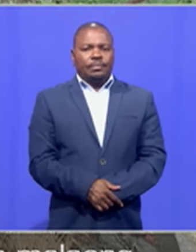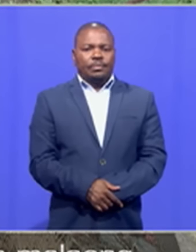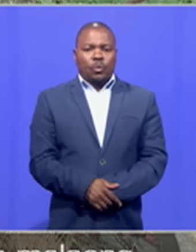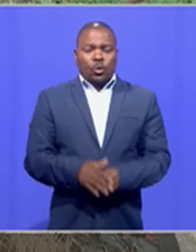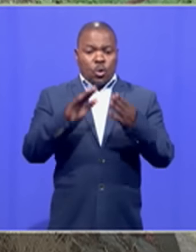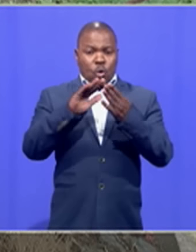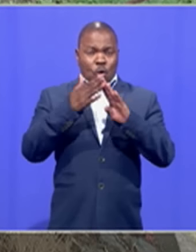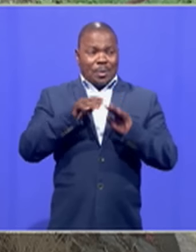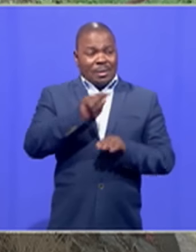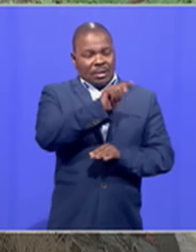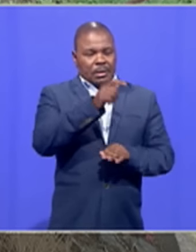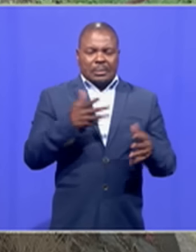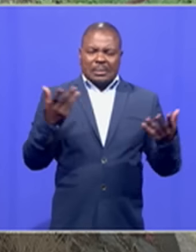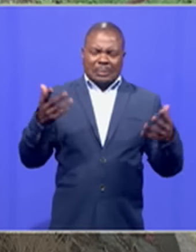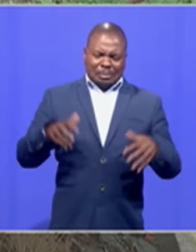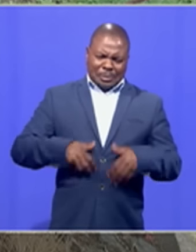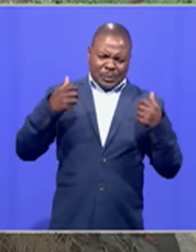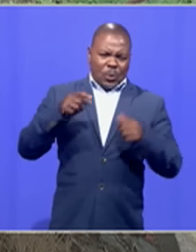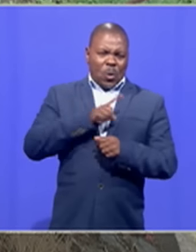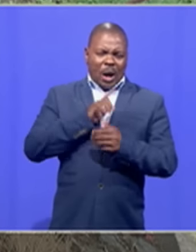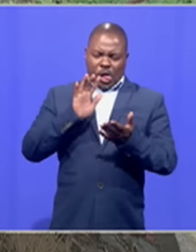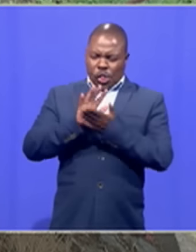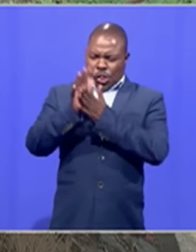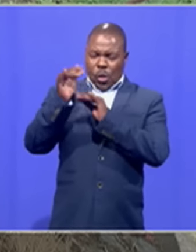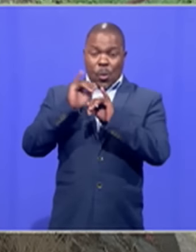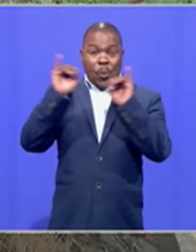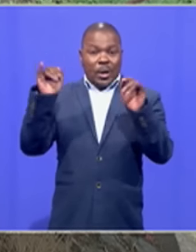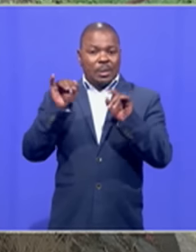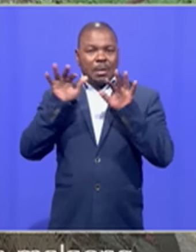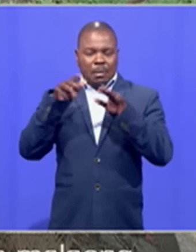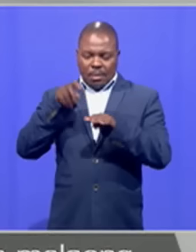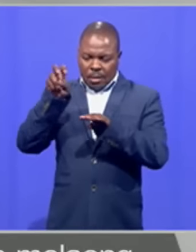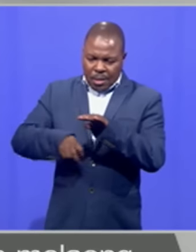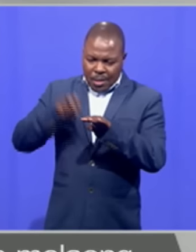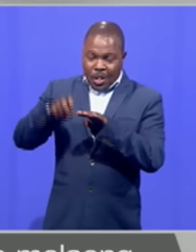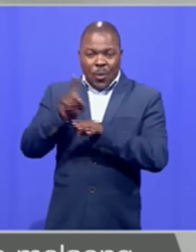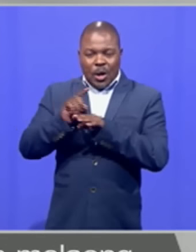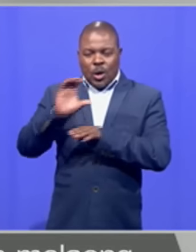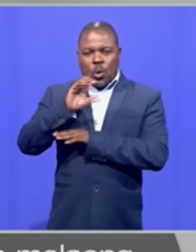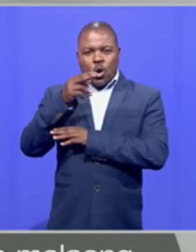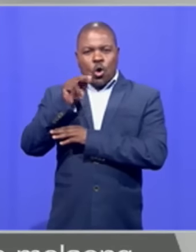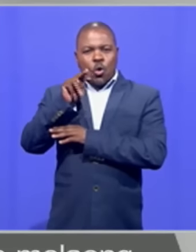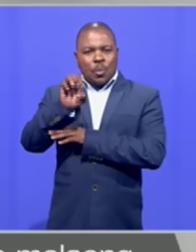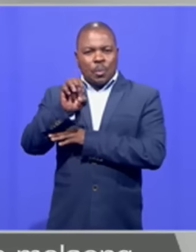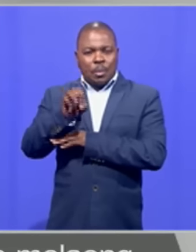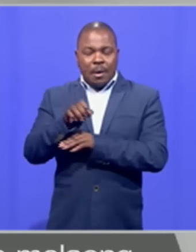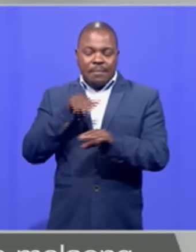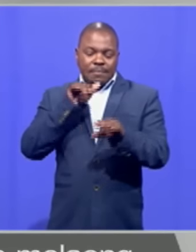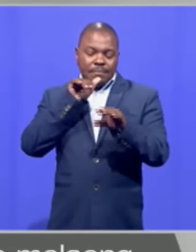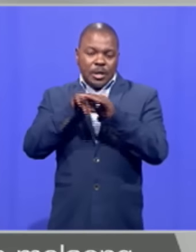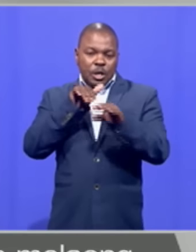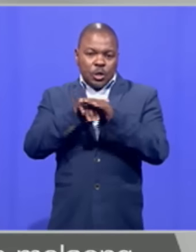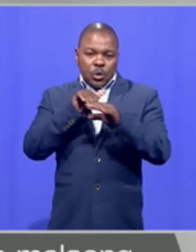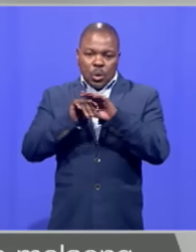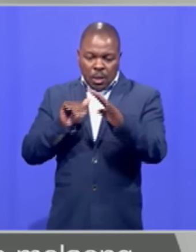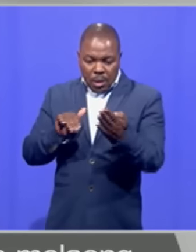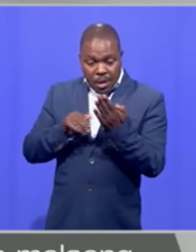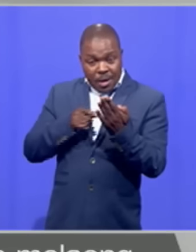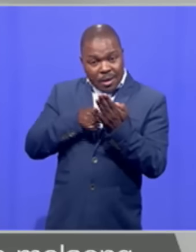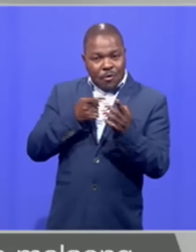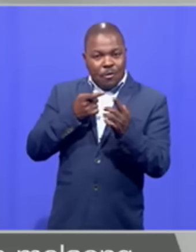Baagi ba gameregile ka ntlha ya tshenyo e kgolo e tlhodilweng ke go epa chrome e se ka fa molaong. Kgatiso ya video eo e neetsweng SABC